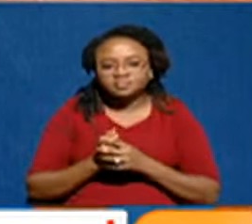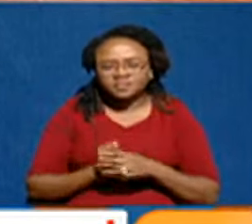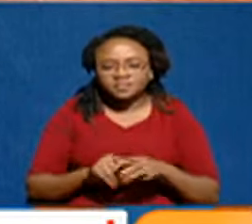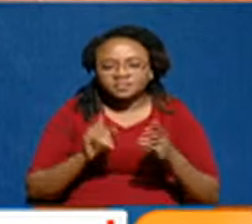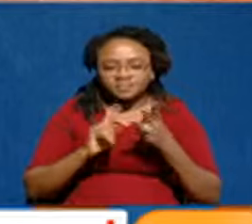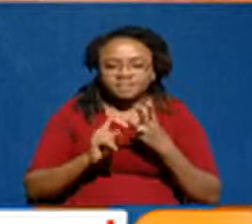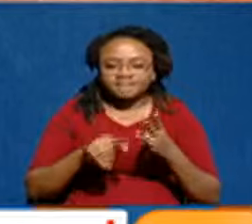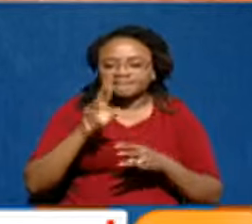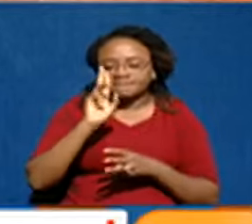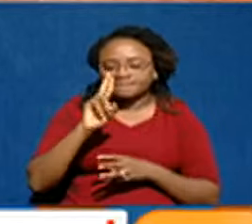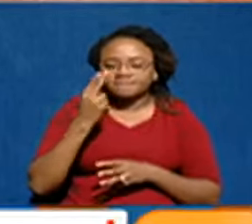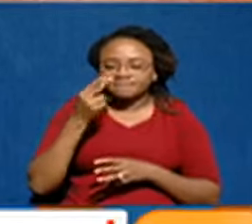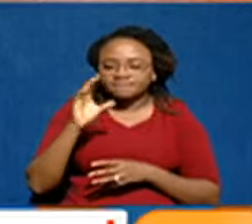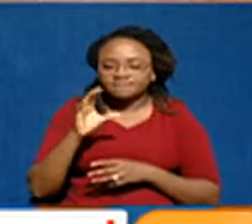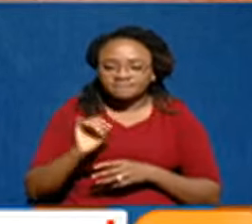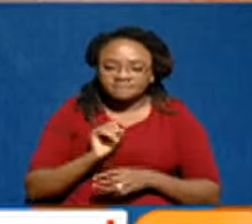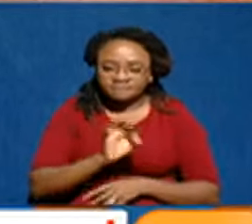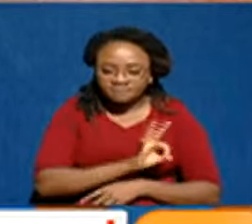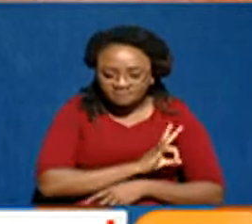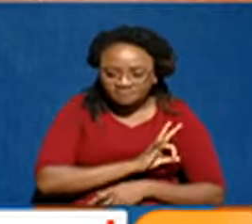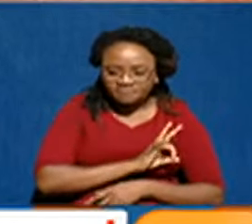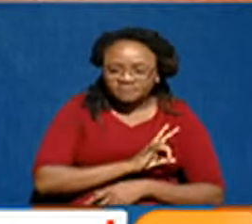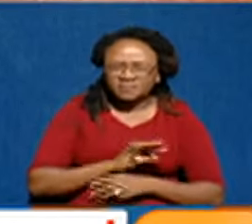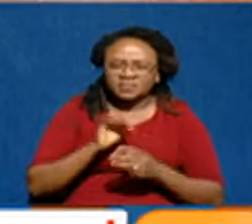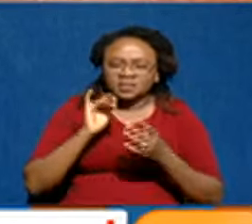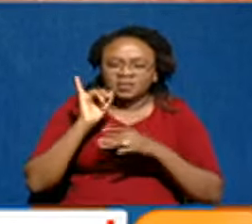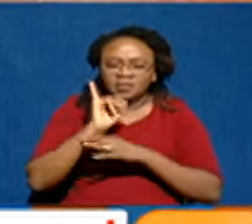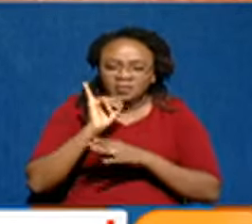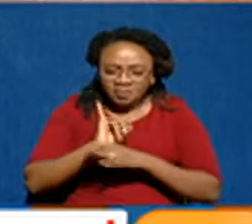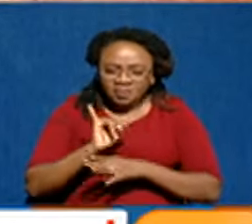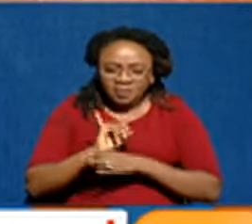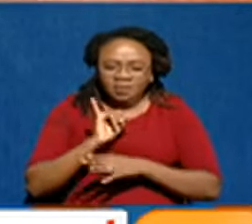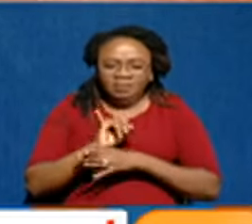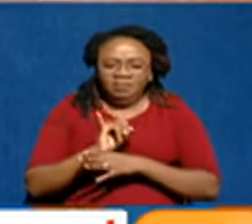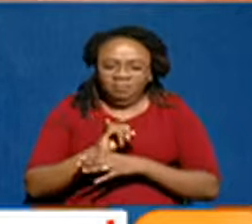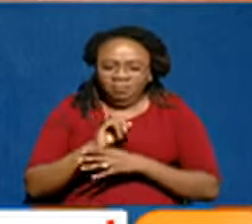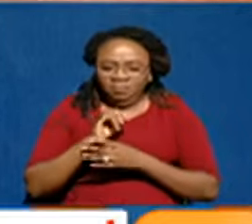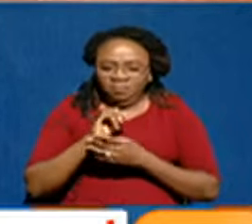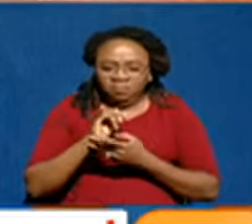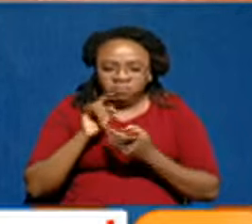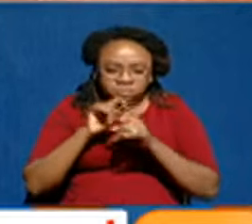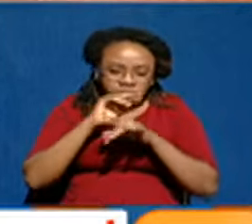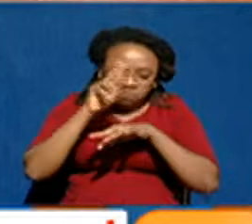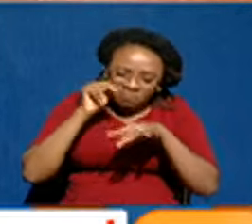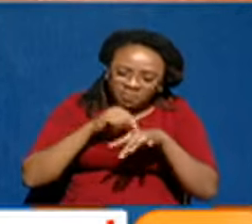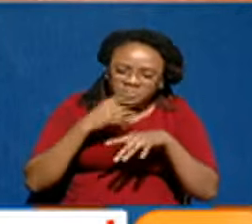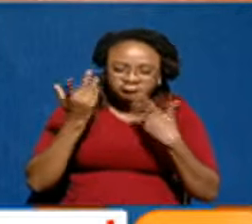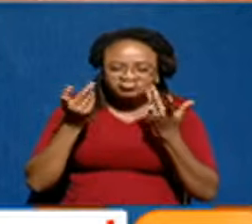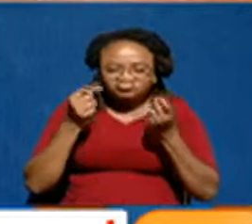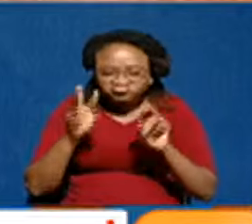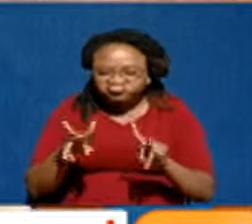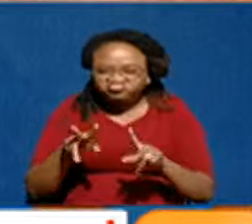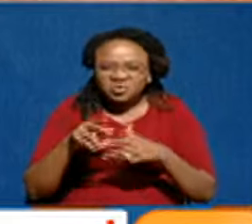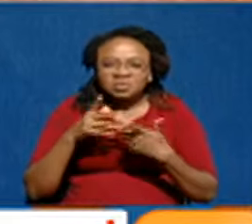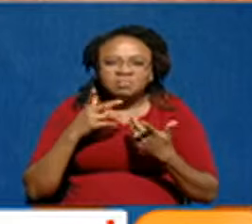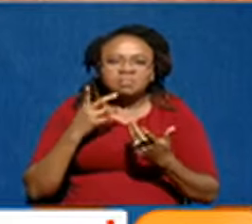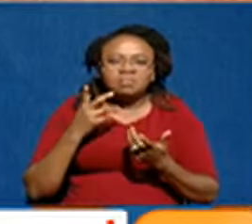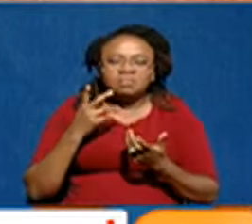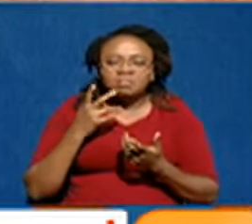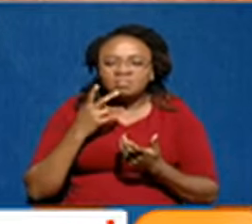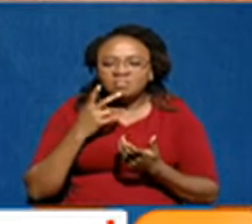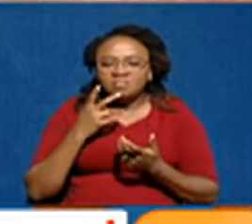universal health coverage staff, together with the interns, the CHAP, the National TB and HIV program, who have been in contract